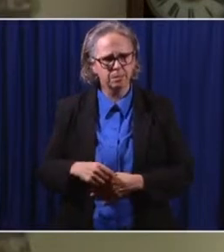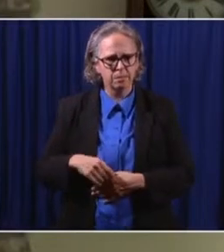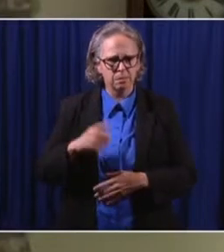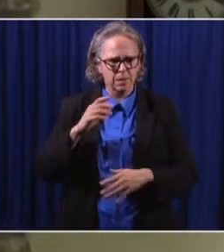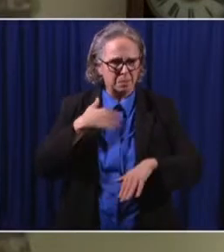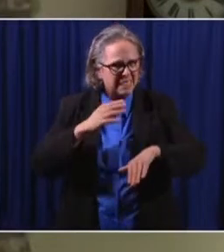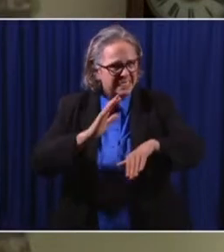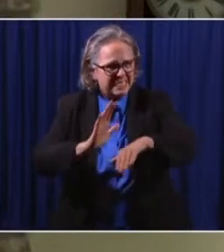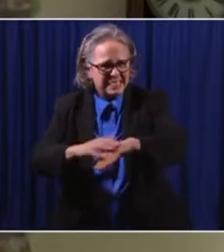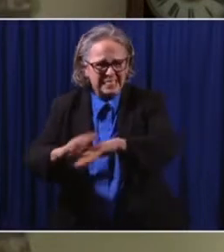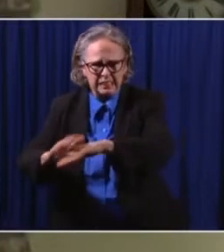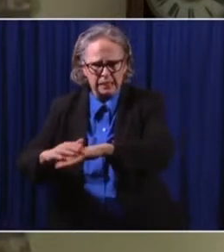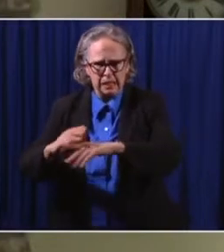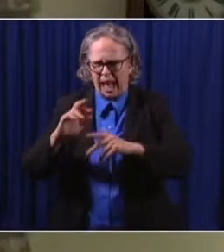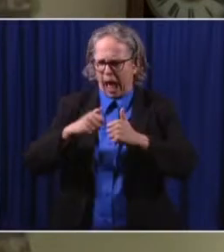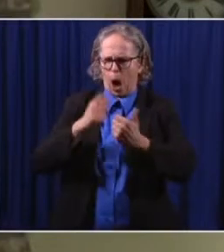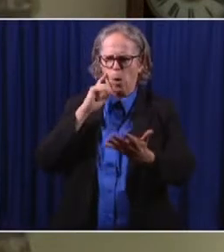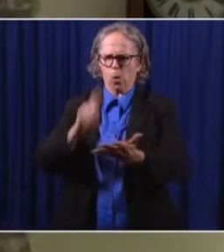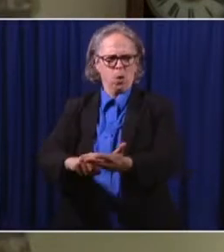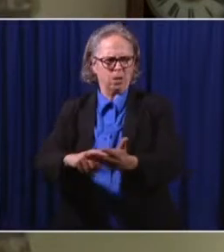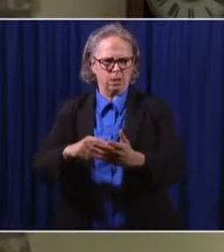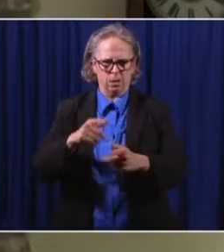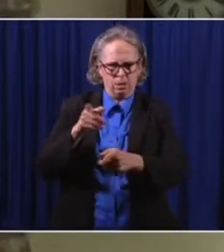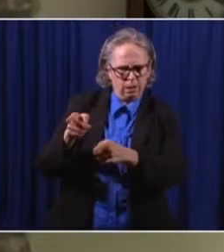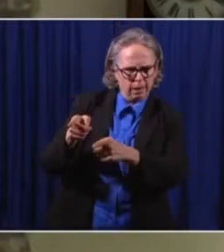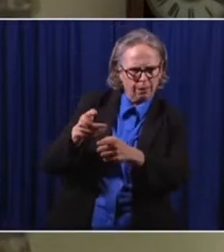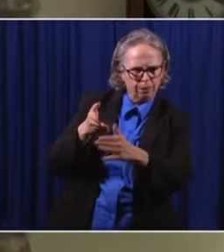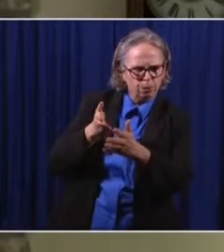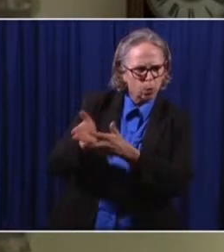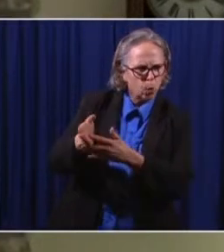Individuals that move often or frequently talk about traveling.